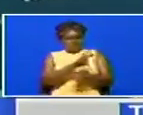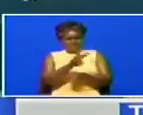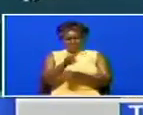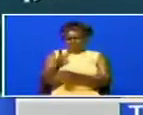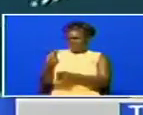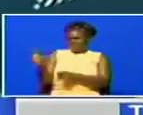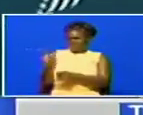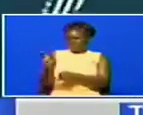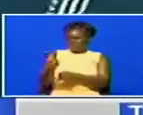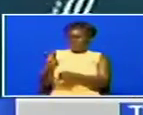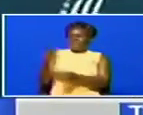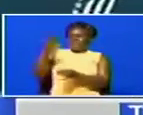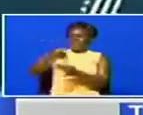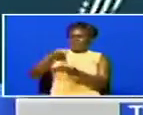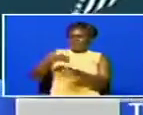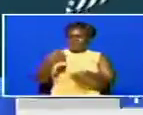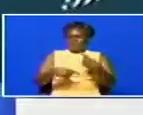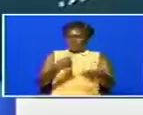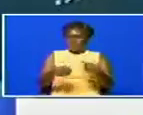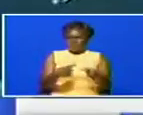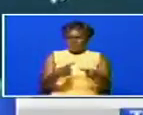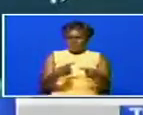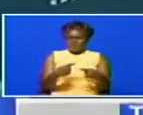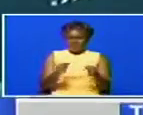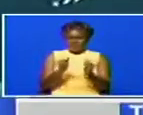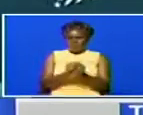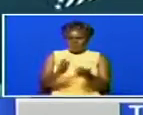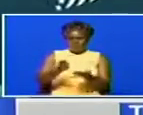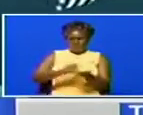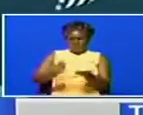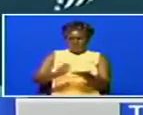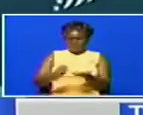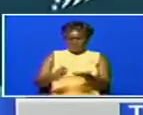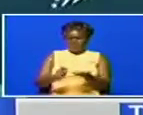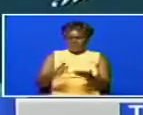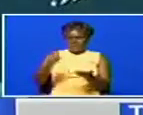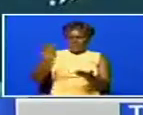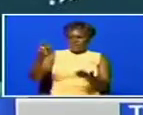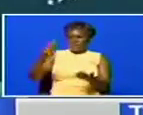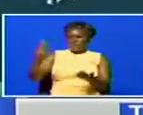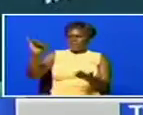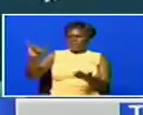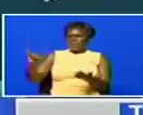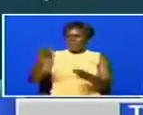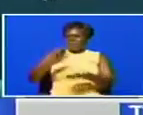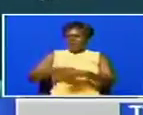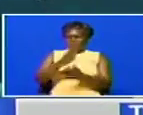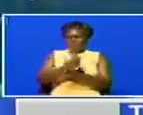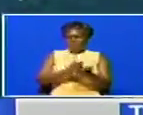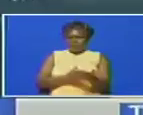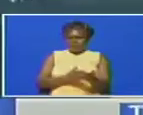Kenyan election process with Secretary John Kerry on behalf of the Carter